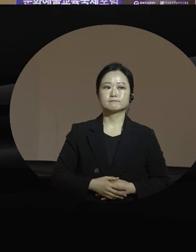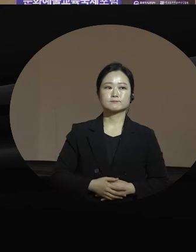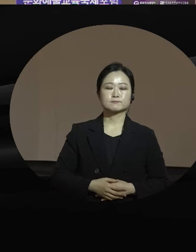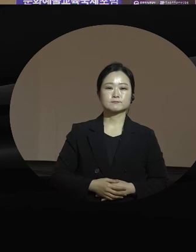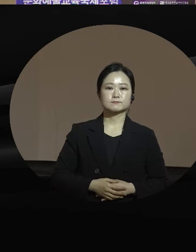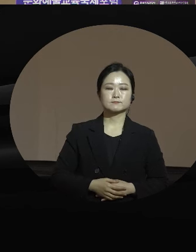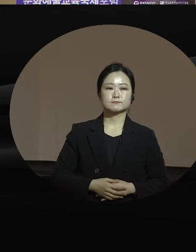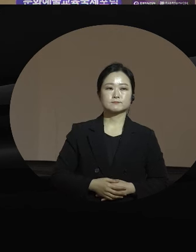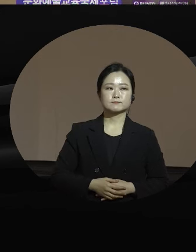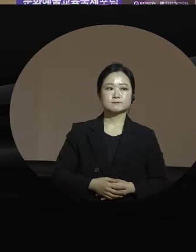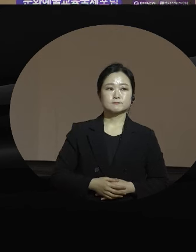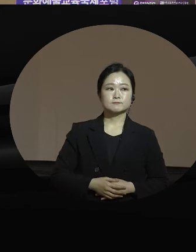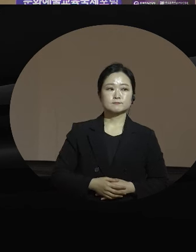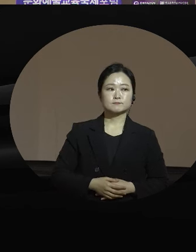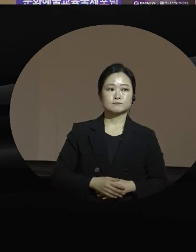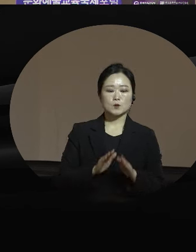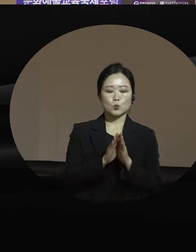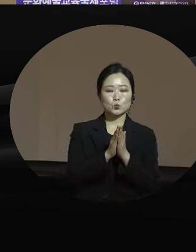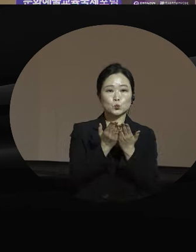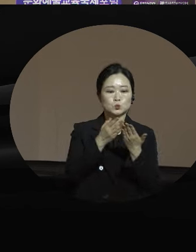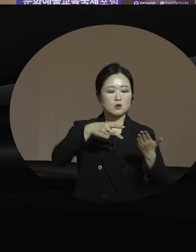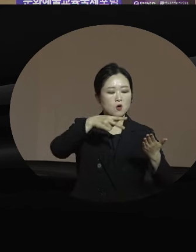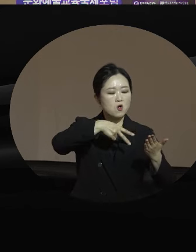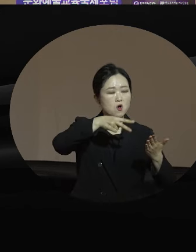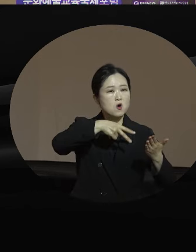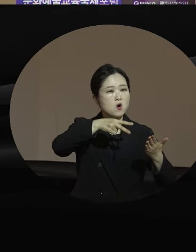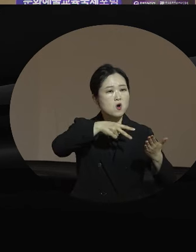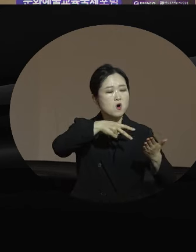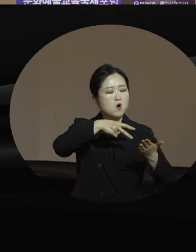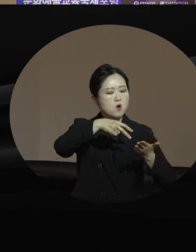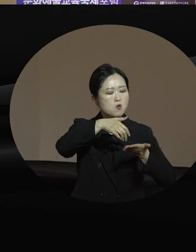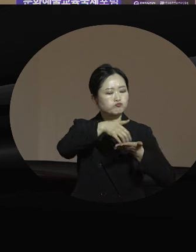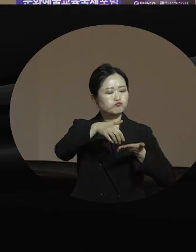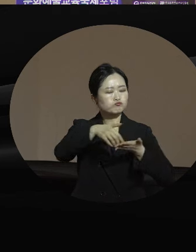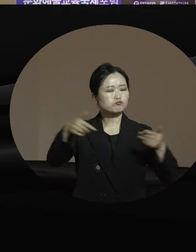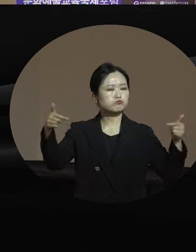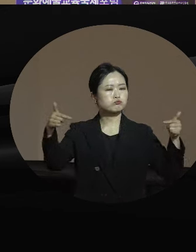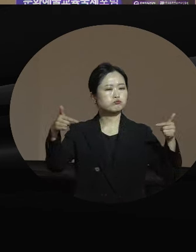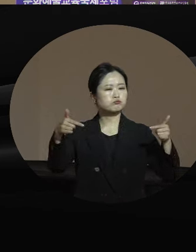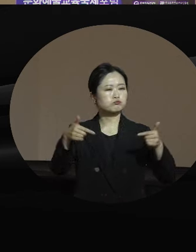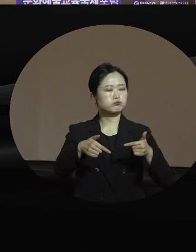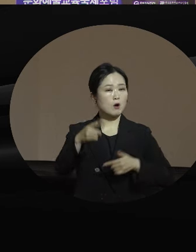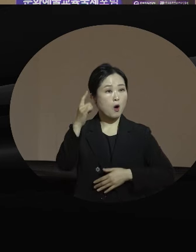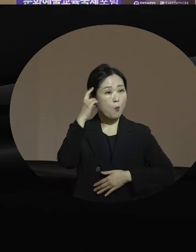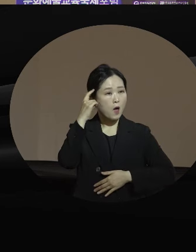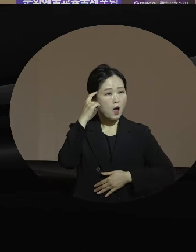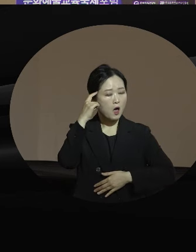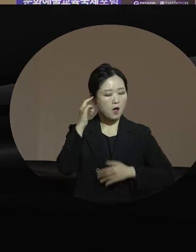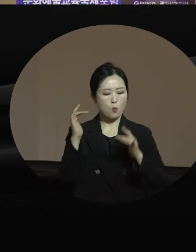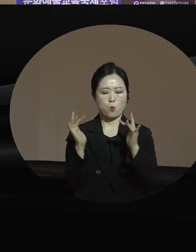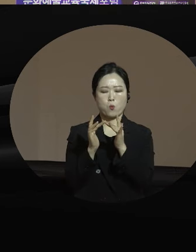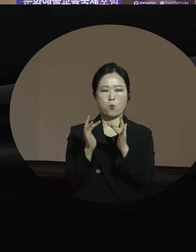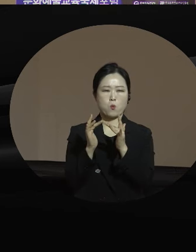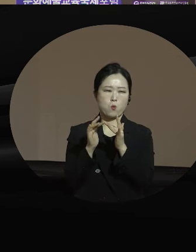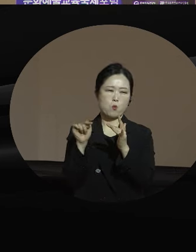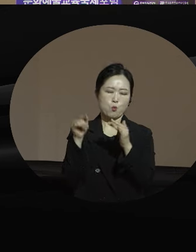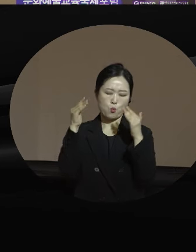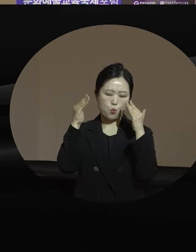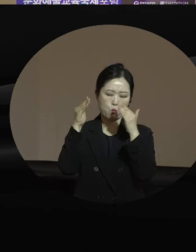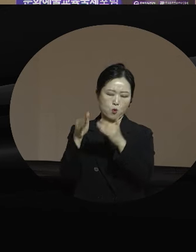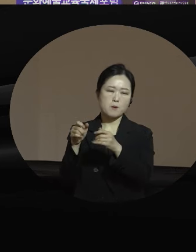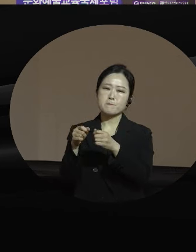dramatically decreased because of the electronic era. Then it has negative impact of skills